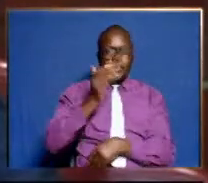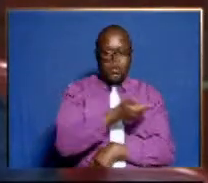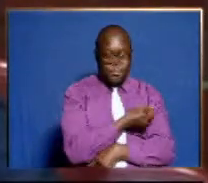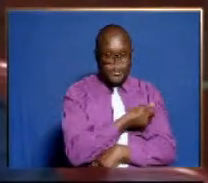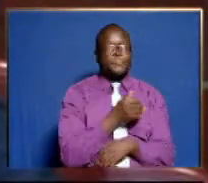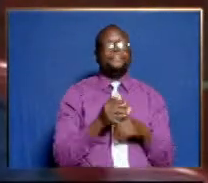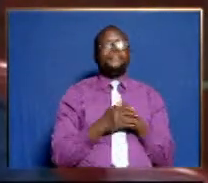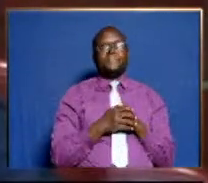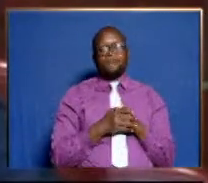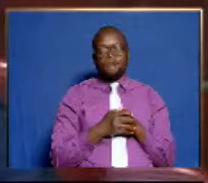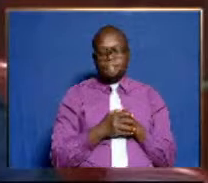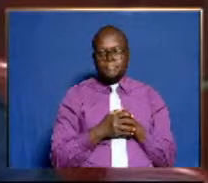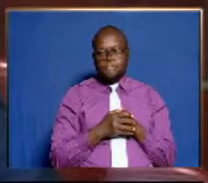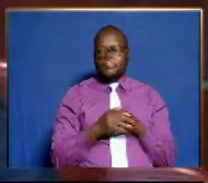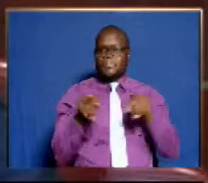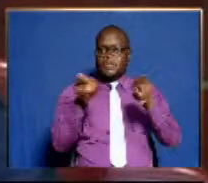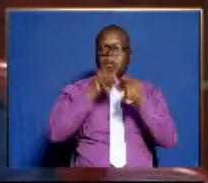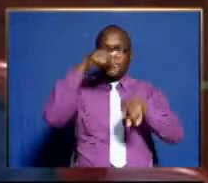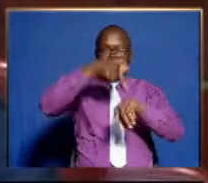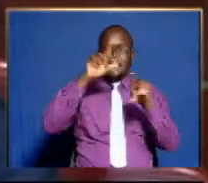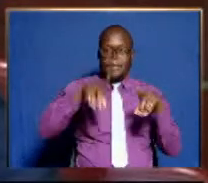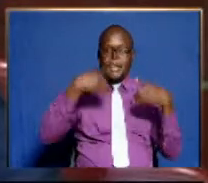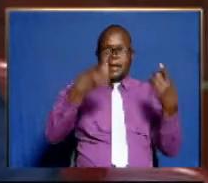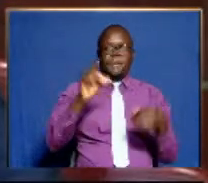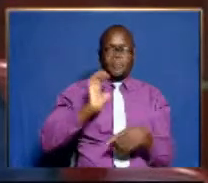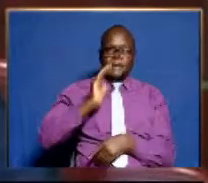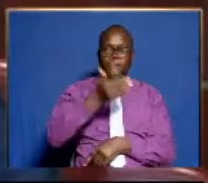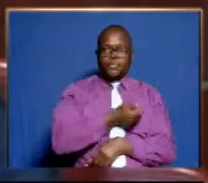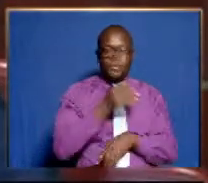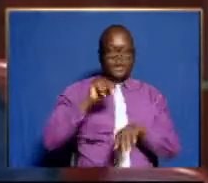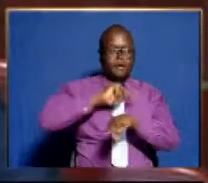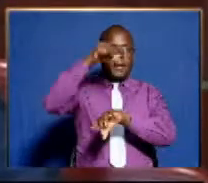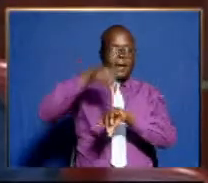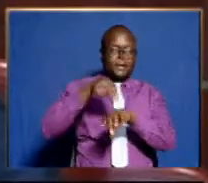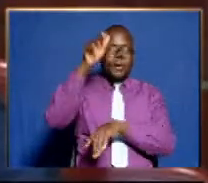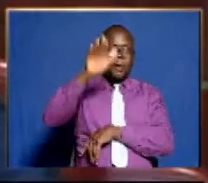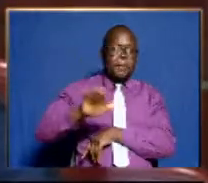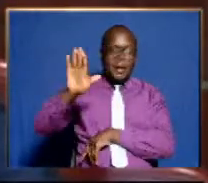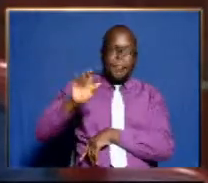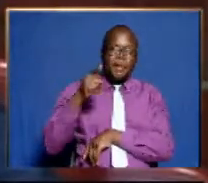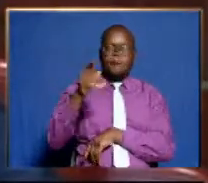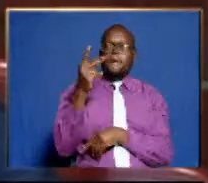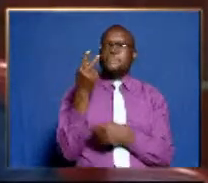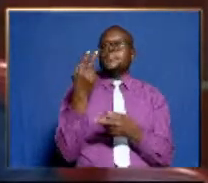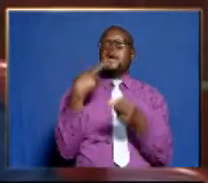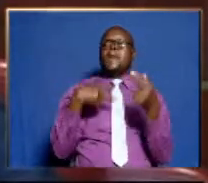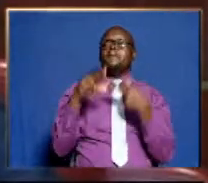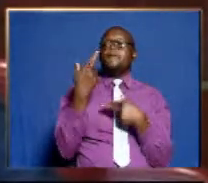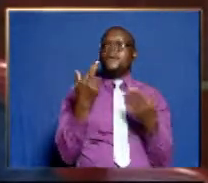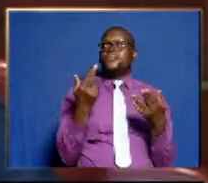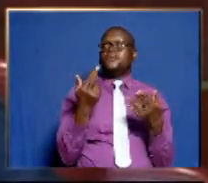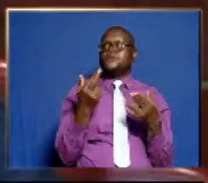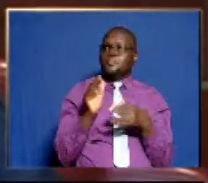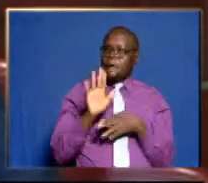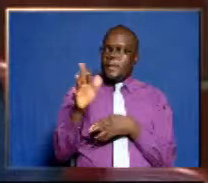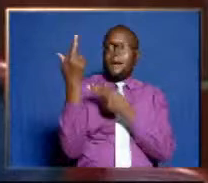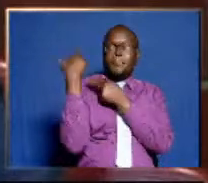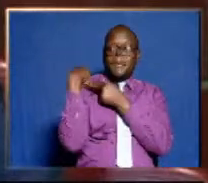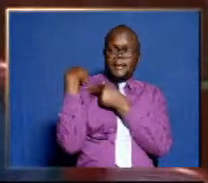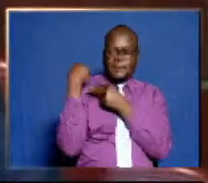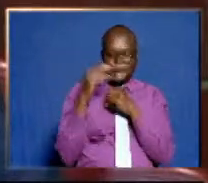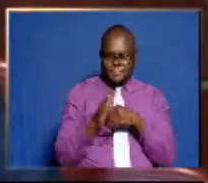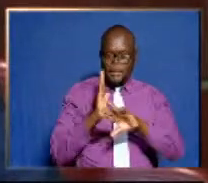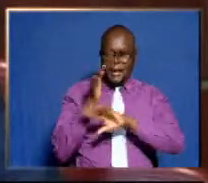Committee, as well as the departmental committees of the National Assembly, for review in line with their respective mandate.